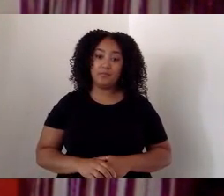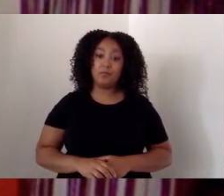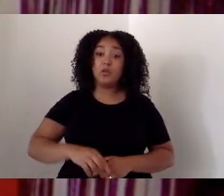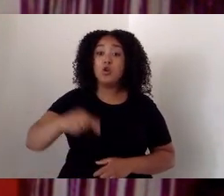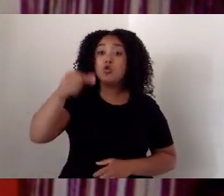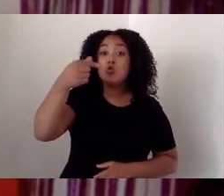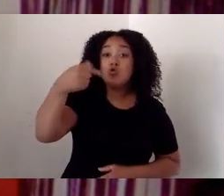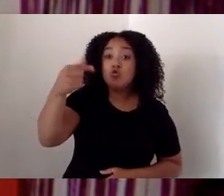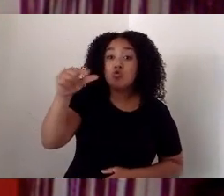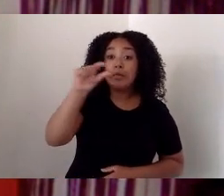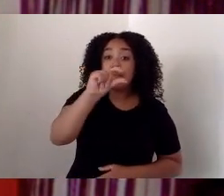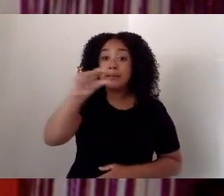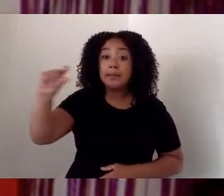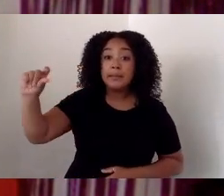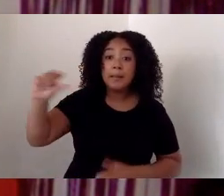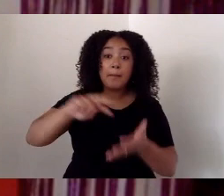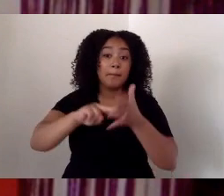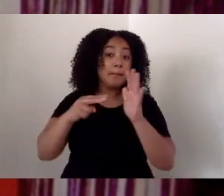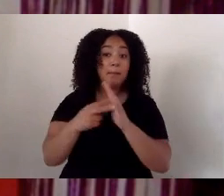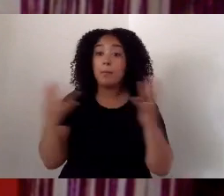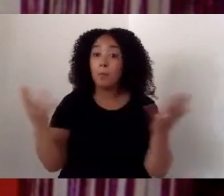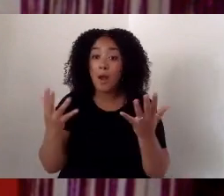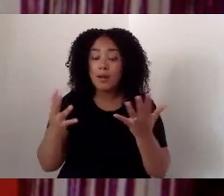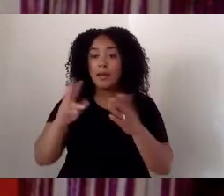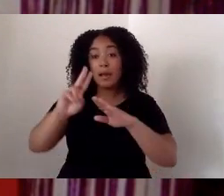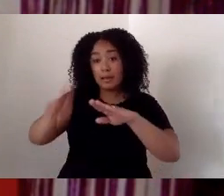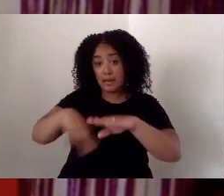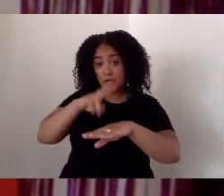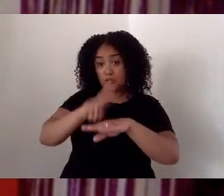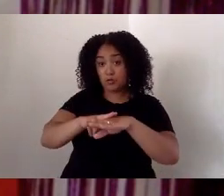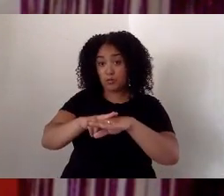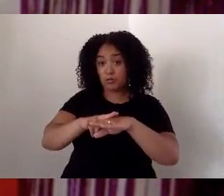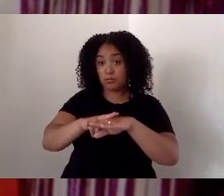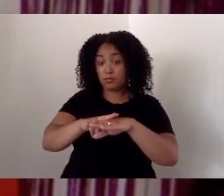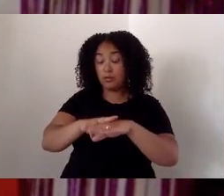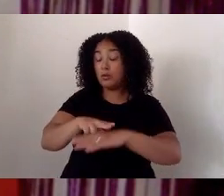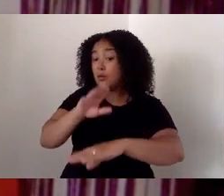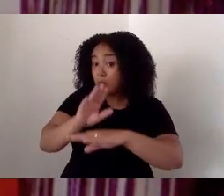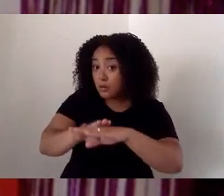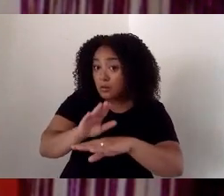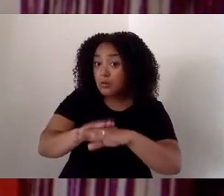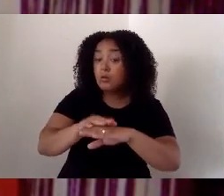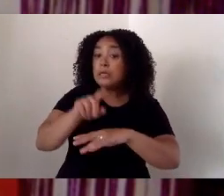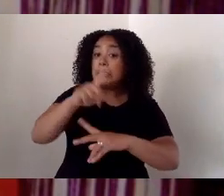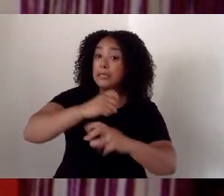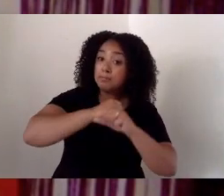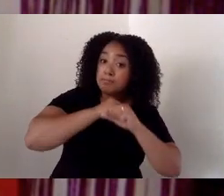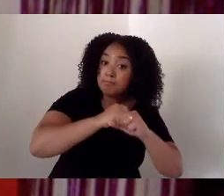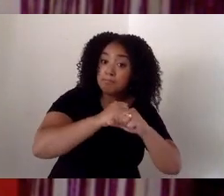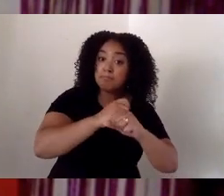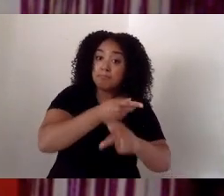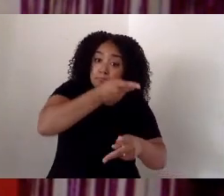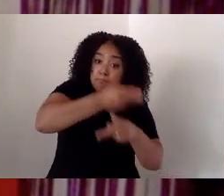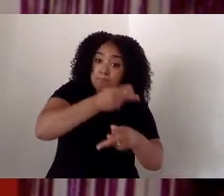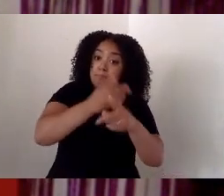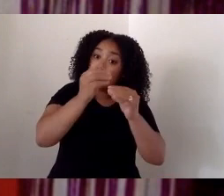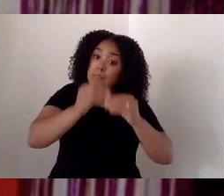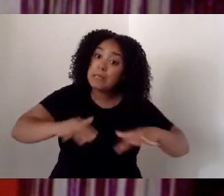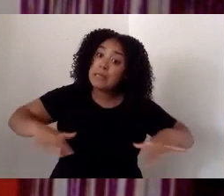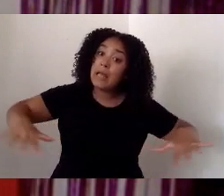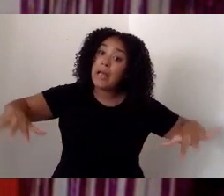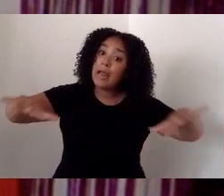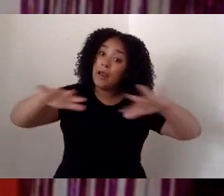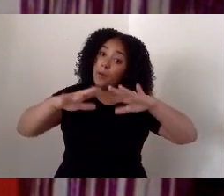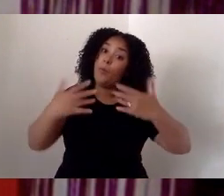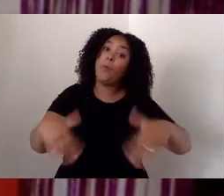Green is for nature. And remember that nature needs our dedicated allyship now more than